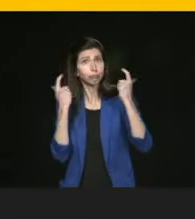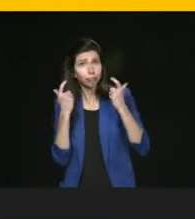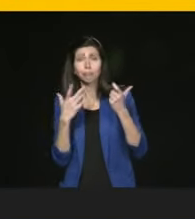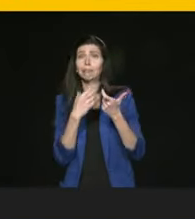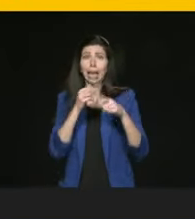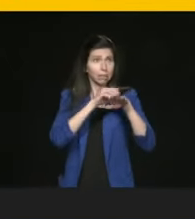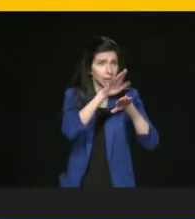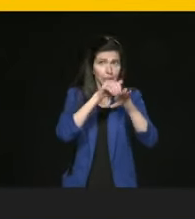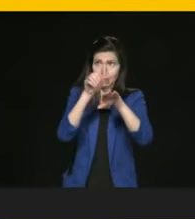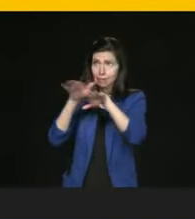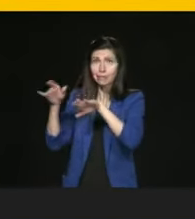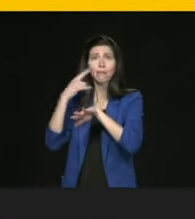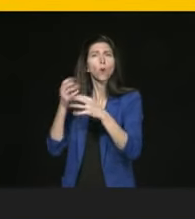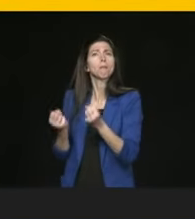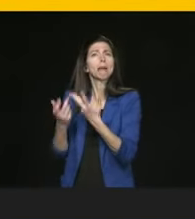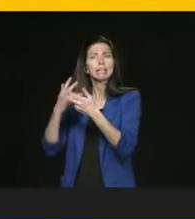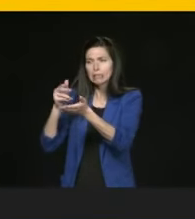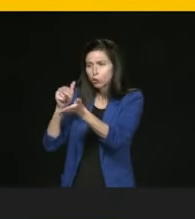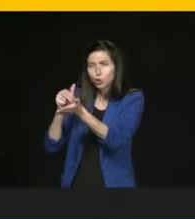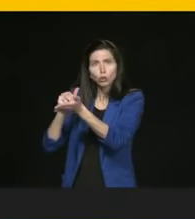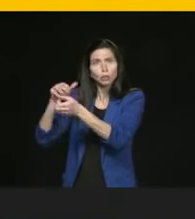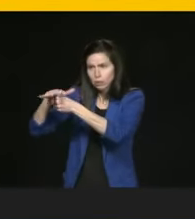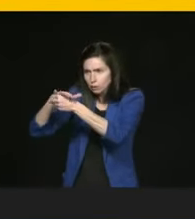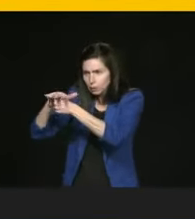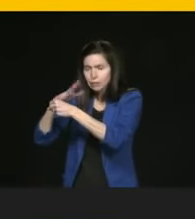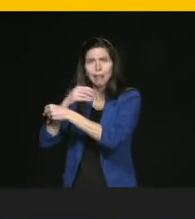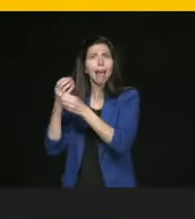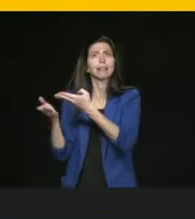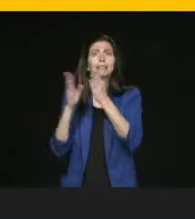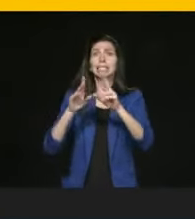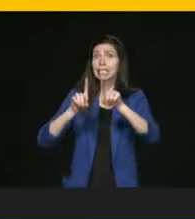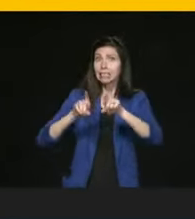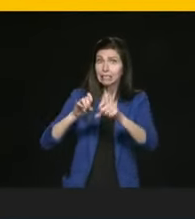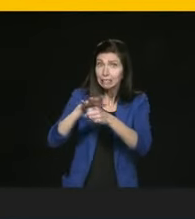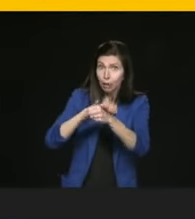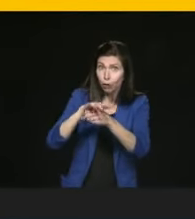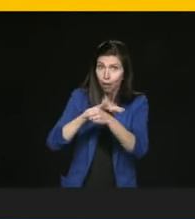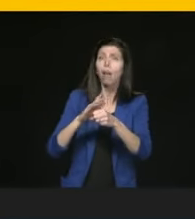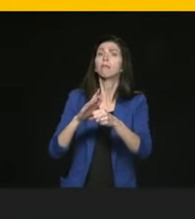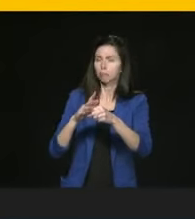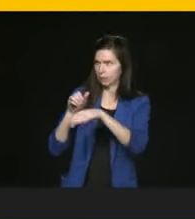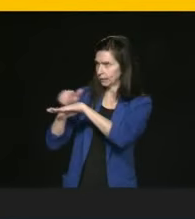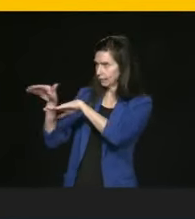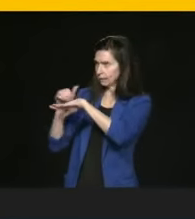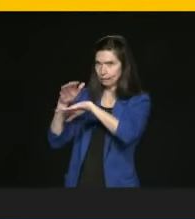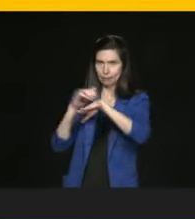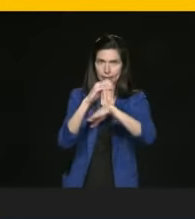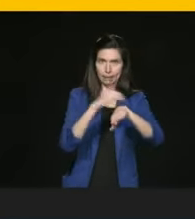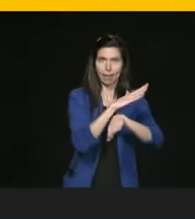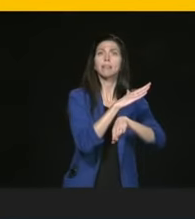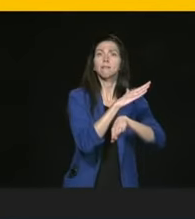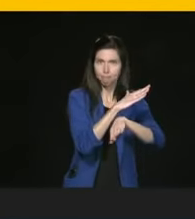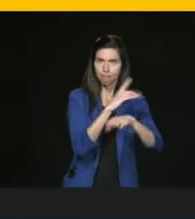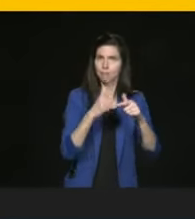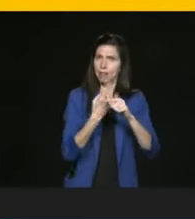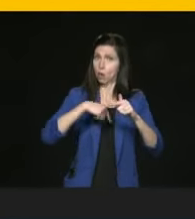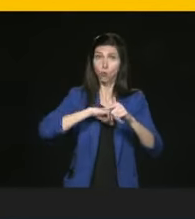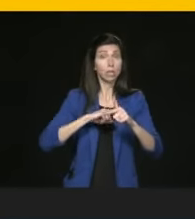the supplies required to administer tests, and we are continuously working to ensure a consistent supply as needs